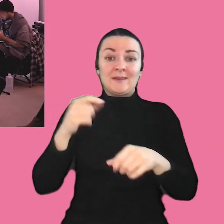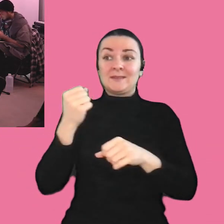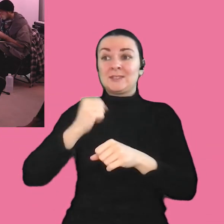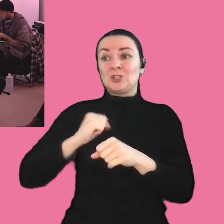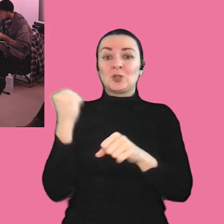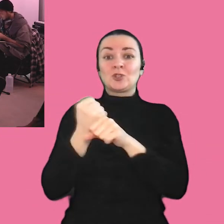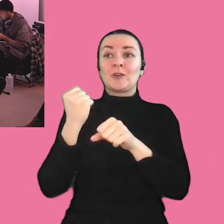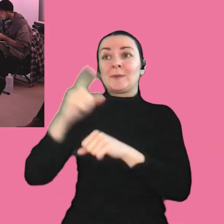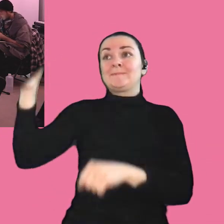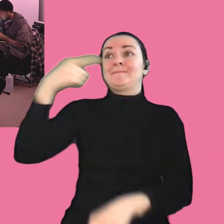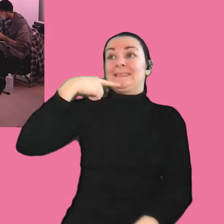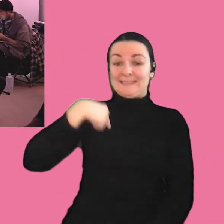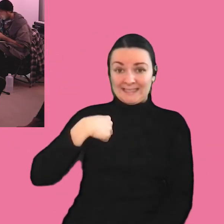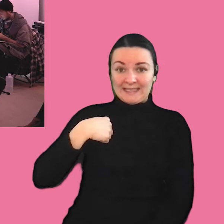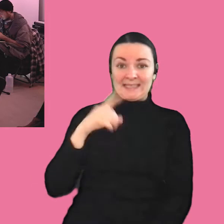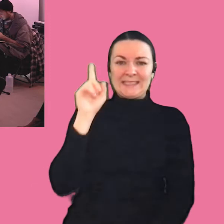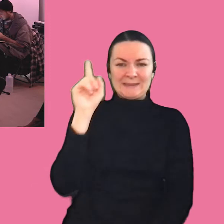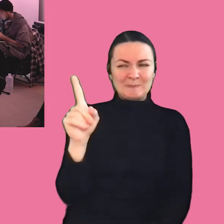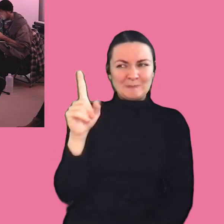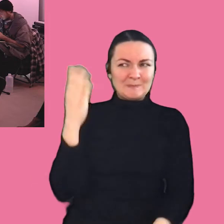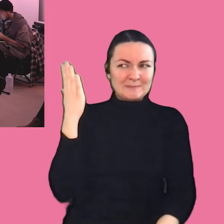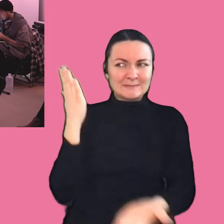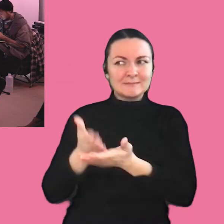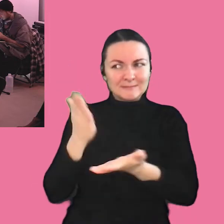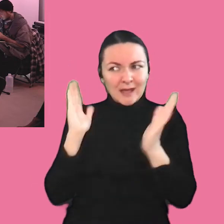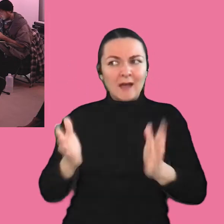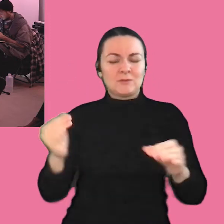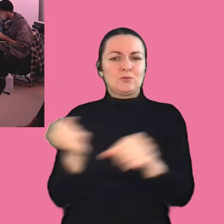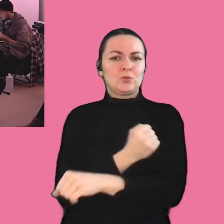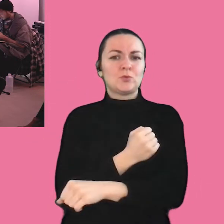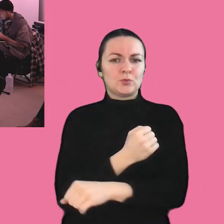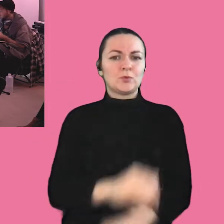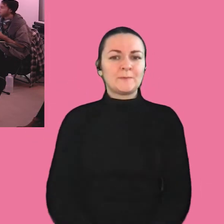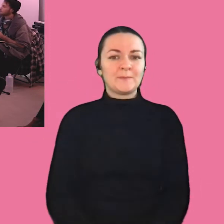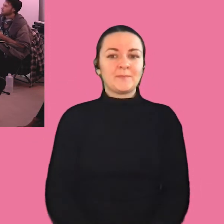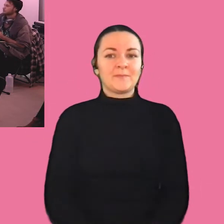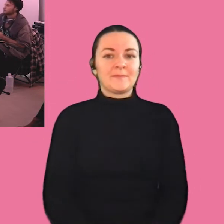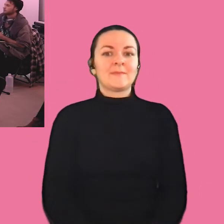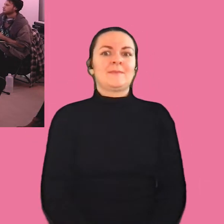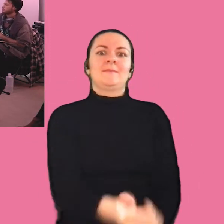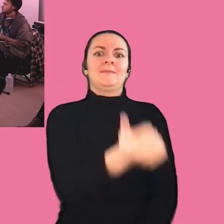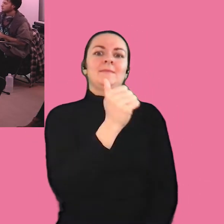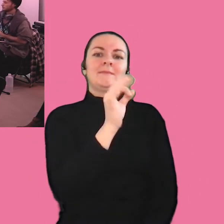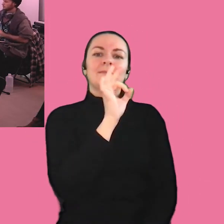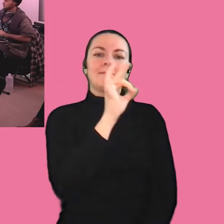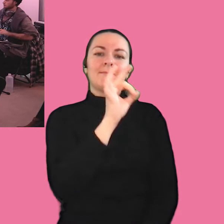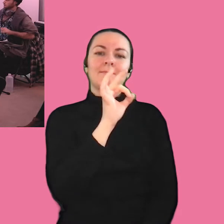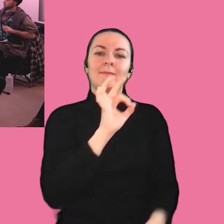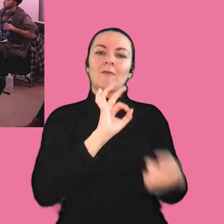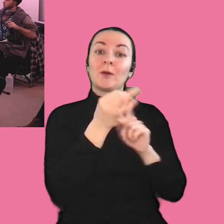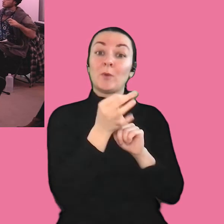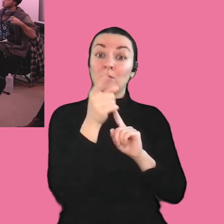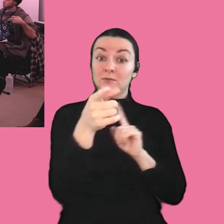community venues are now under threat of closure as a result of the pandemic, which is the opposite of what we want to do to build a